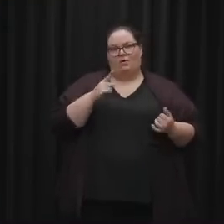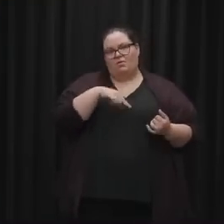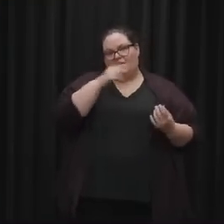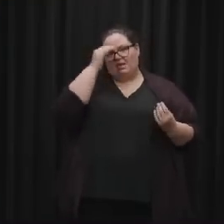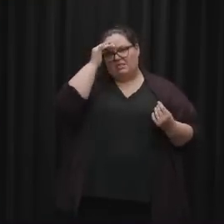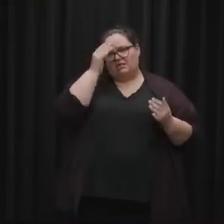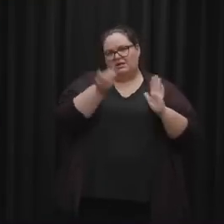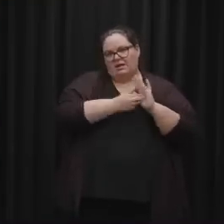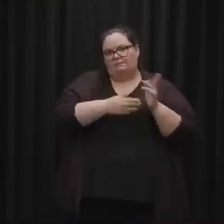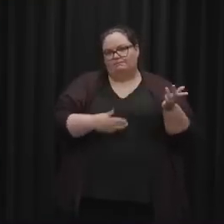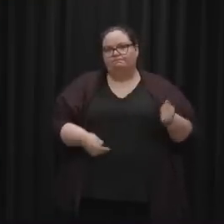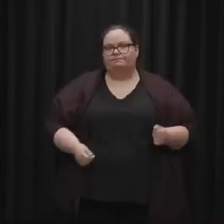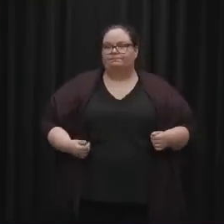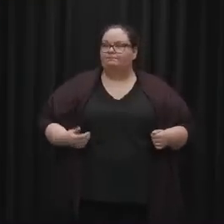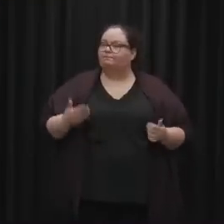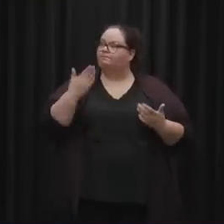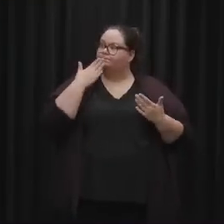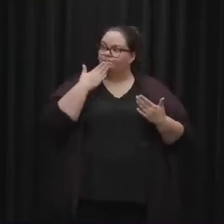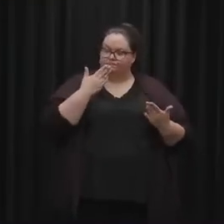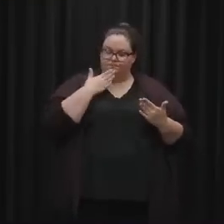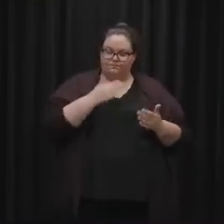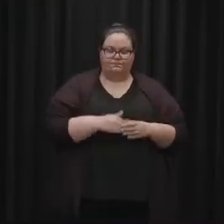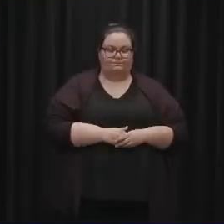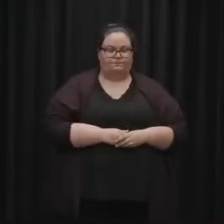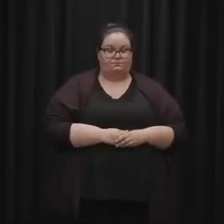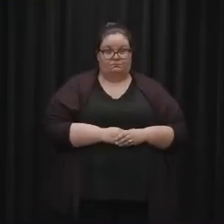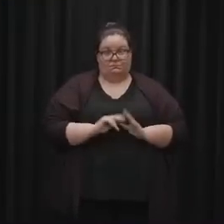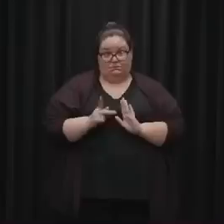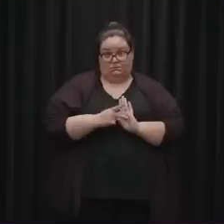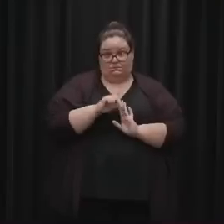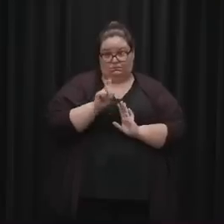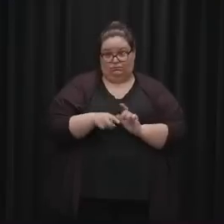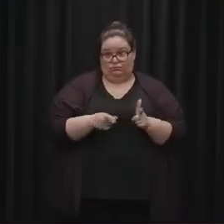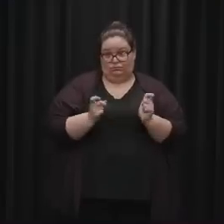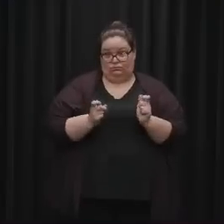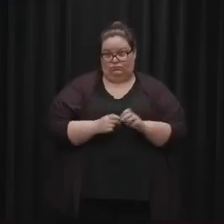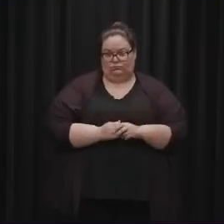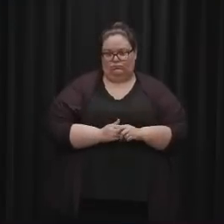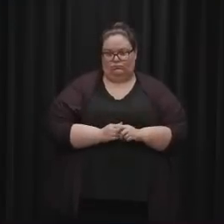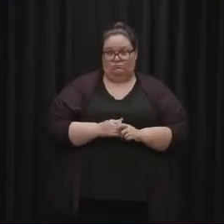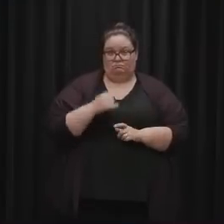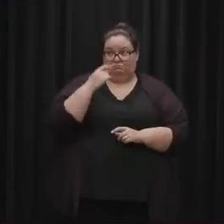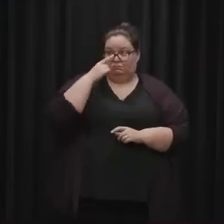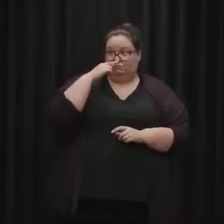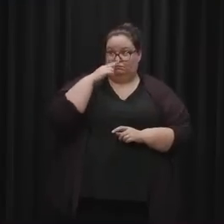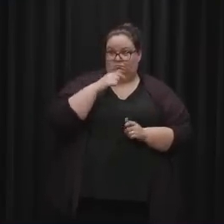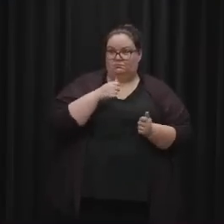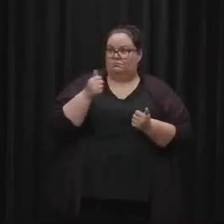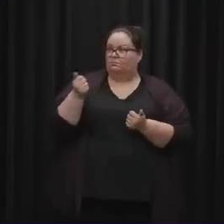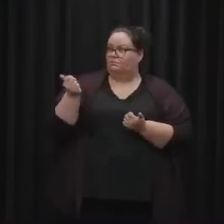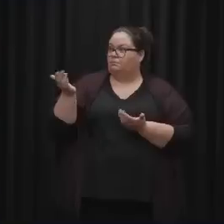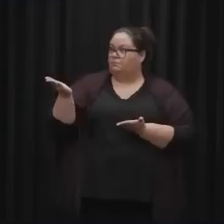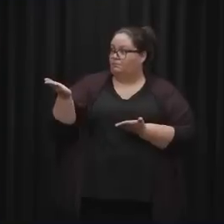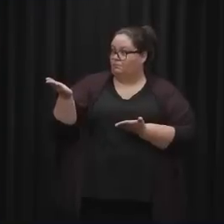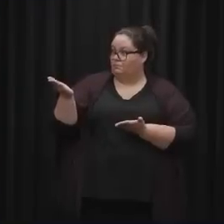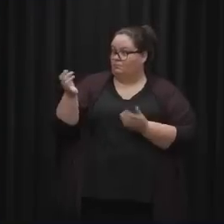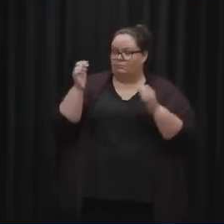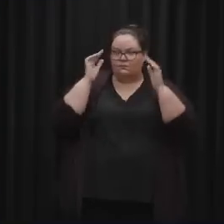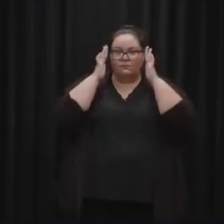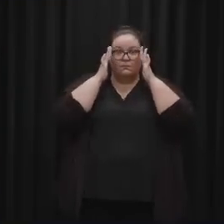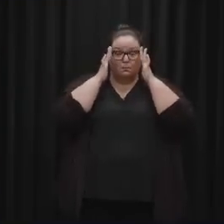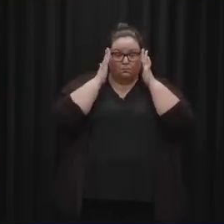reconsider. Thank you, Premier. Mr. Cameron, do you have a quick follow-up? If you don't mind, to Dr. Russell, Bruce.